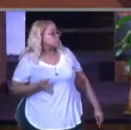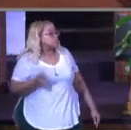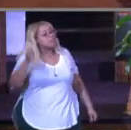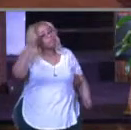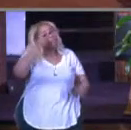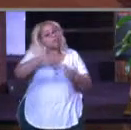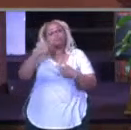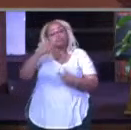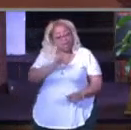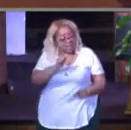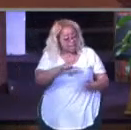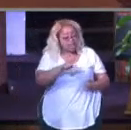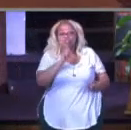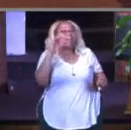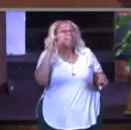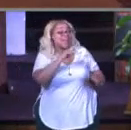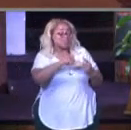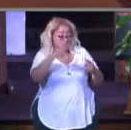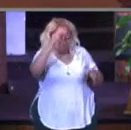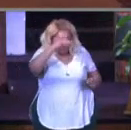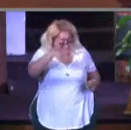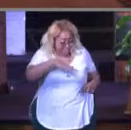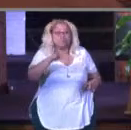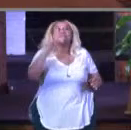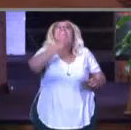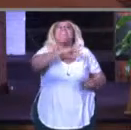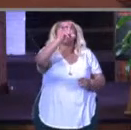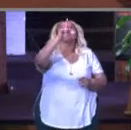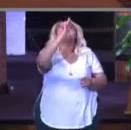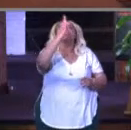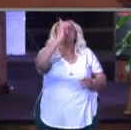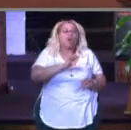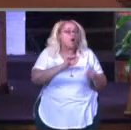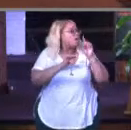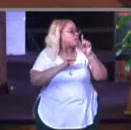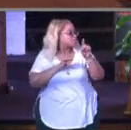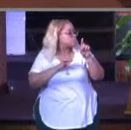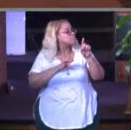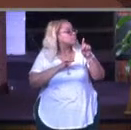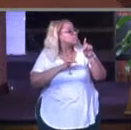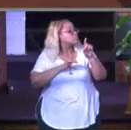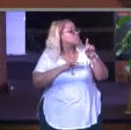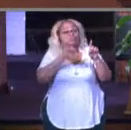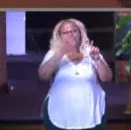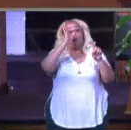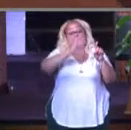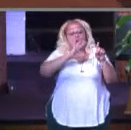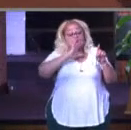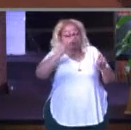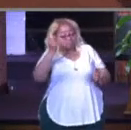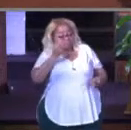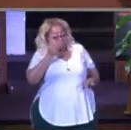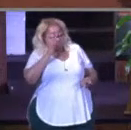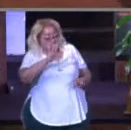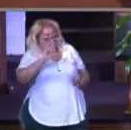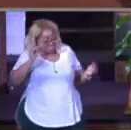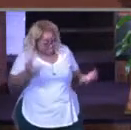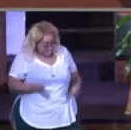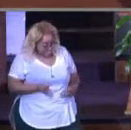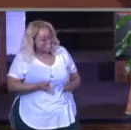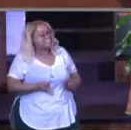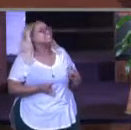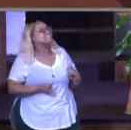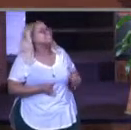Remember what he told Ananias? You didn't lie to a man. You lied to God. And so God retained his